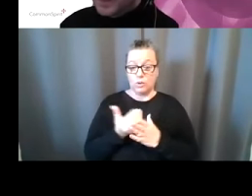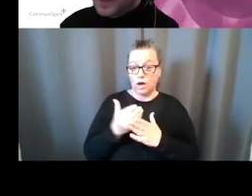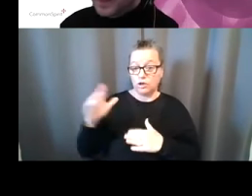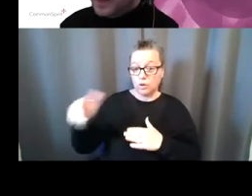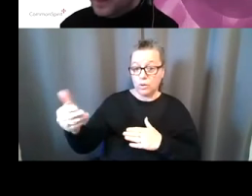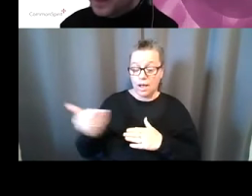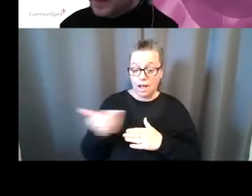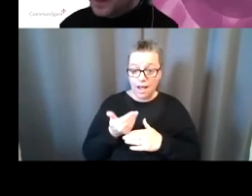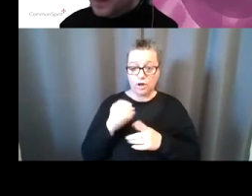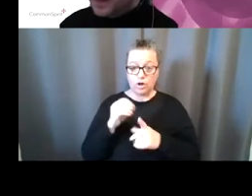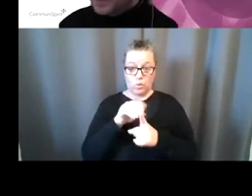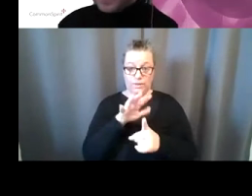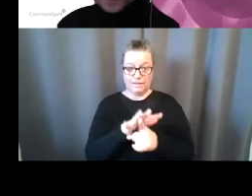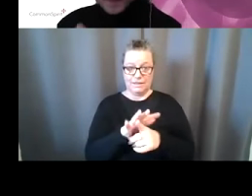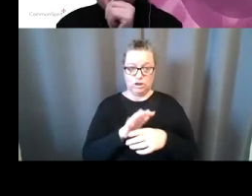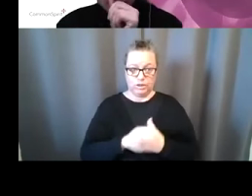orientation.